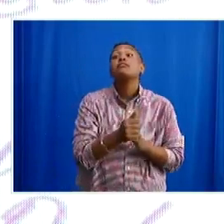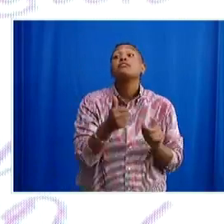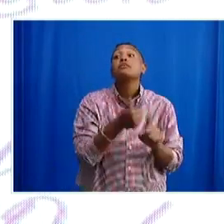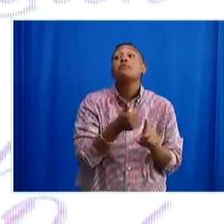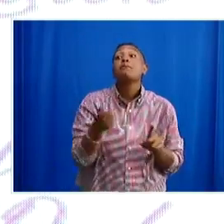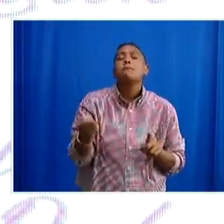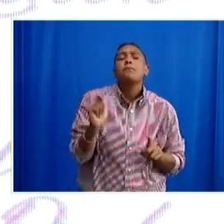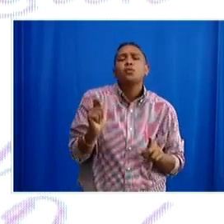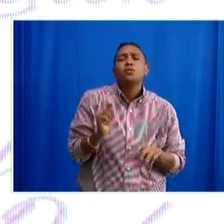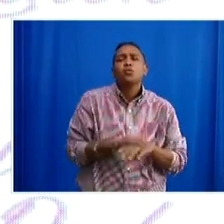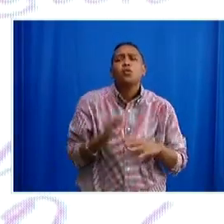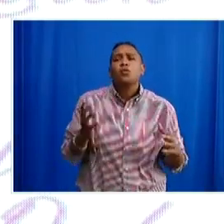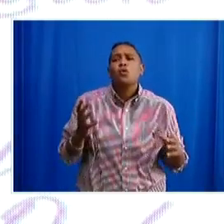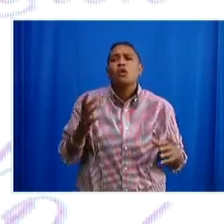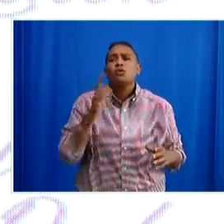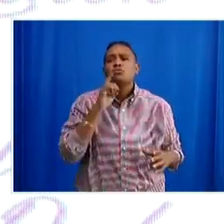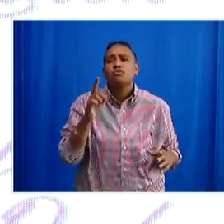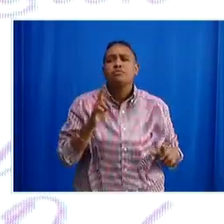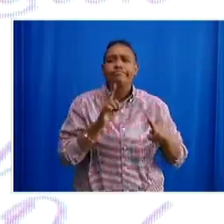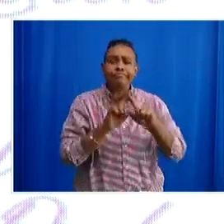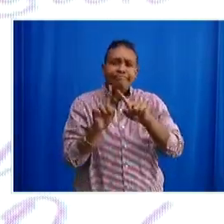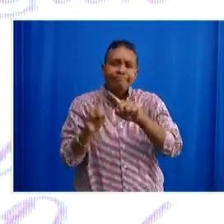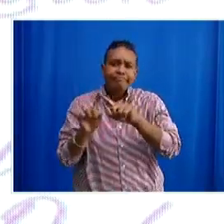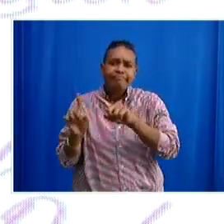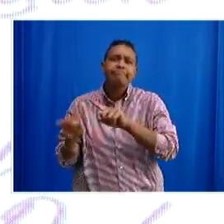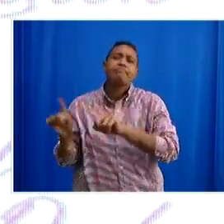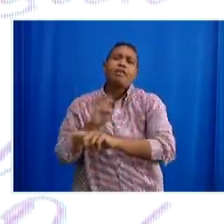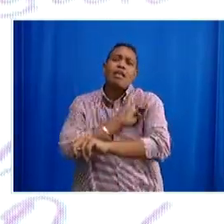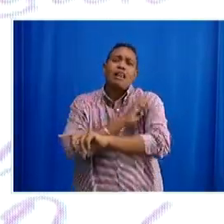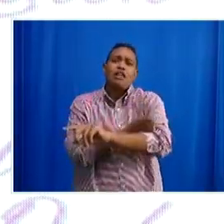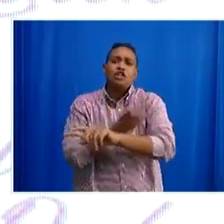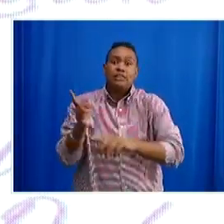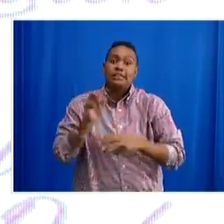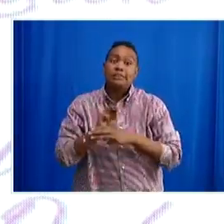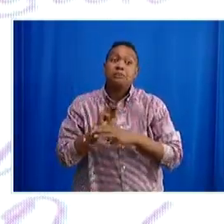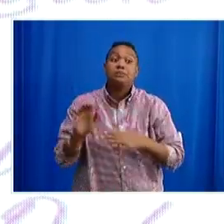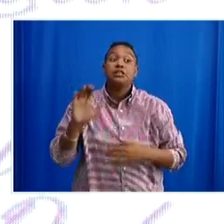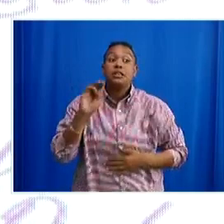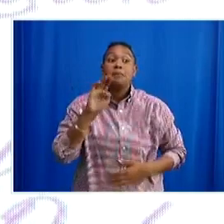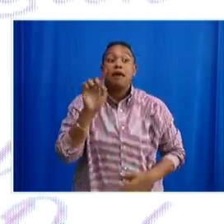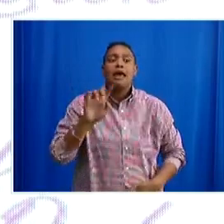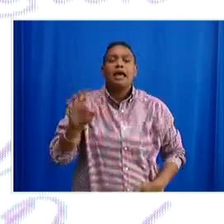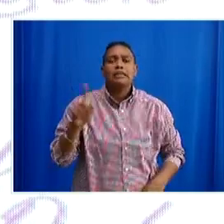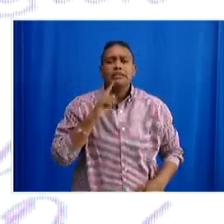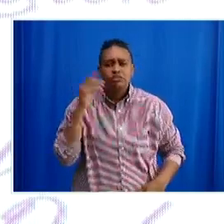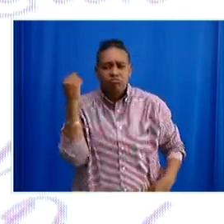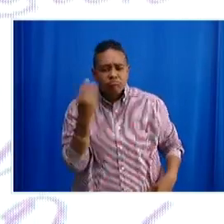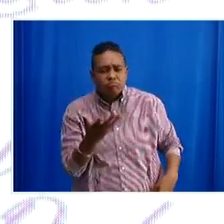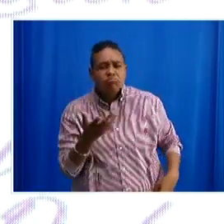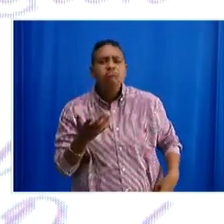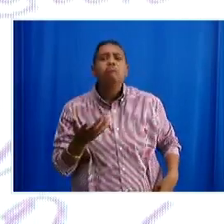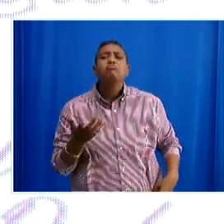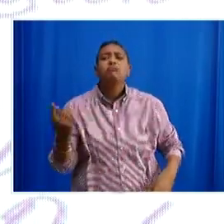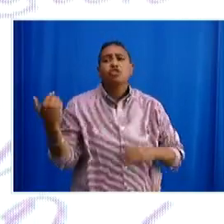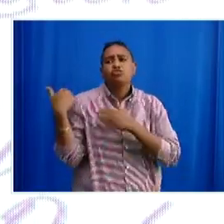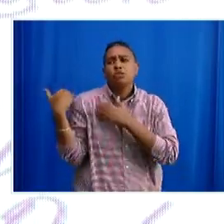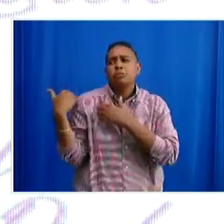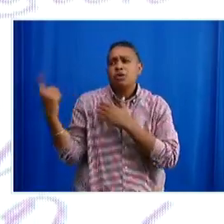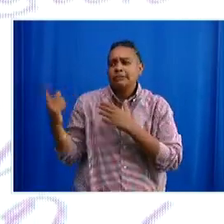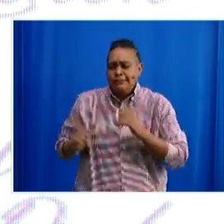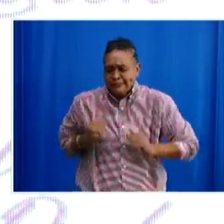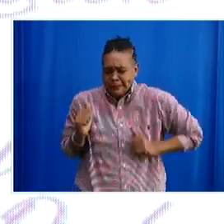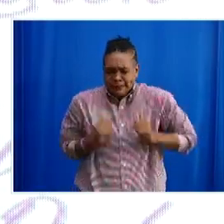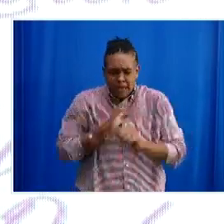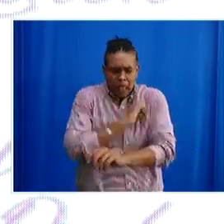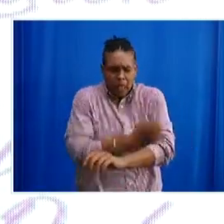draws upon the reservoir of energy that Minister Mackenzie brings to bear to his public duties. And